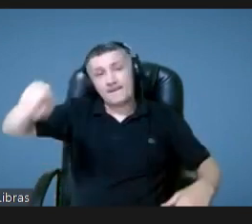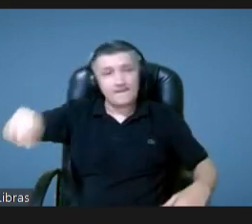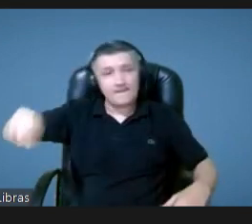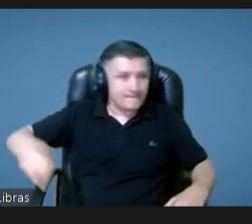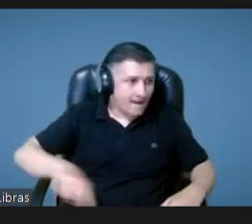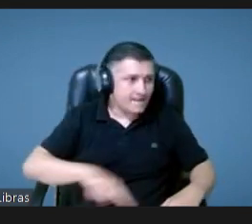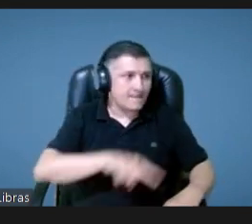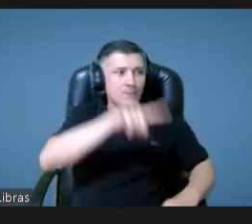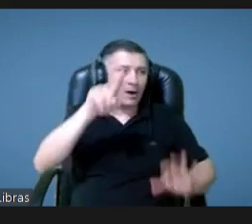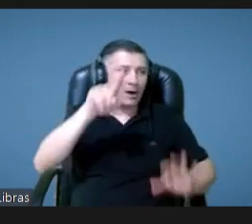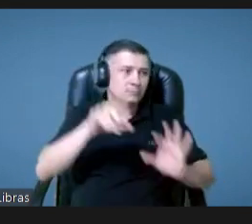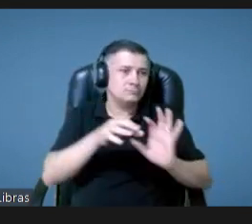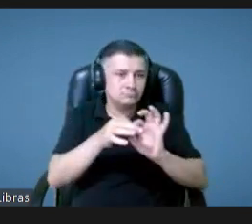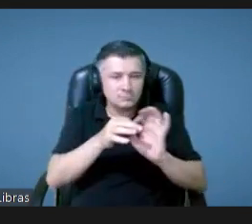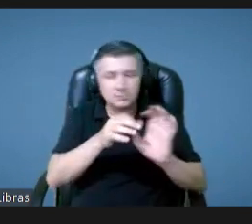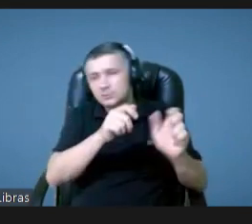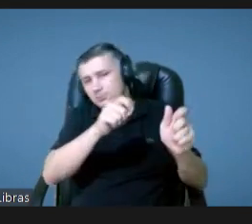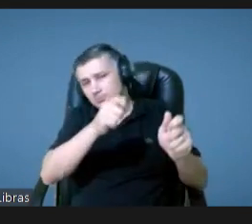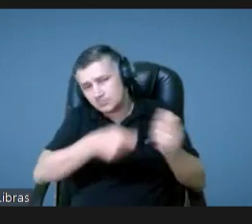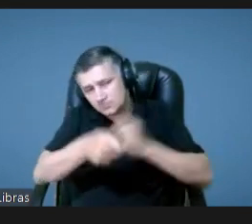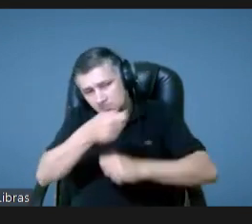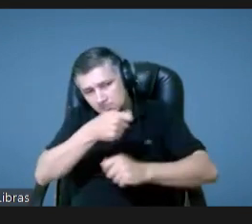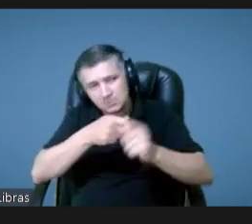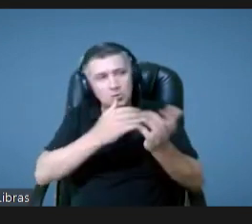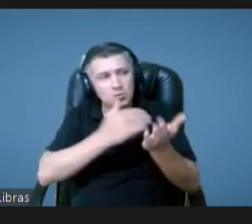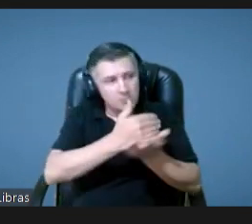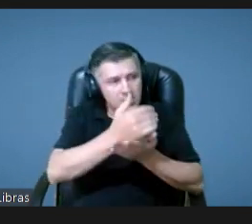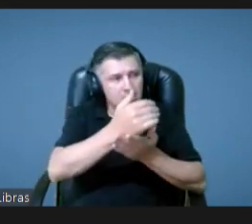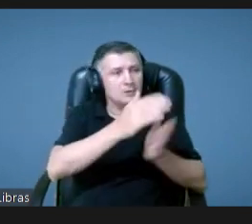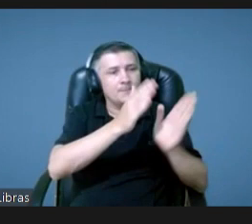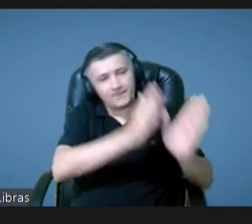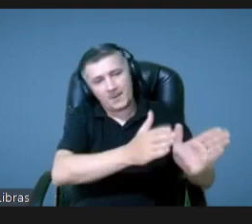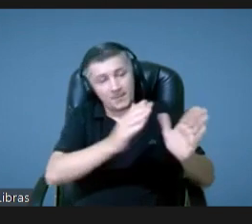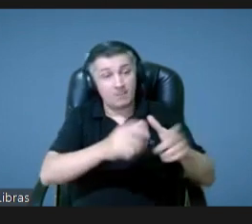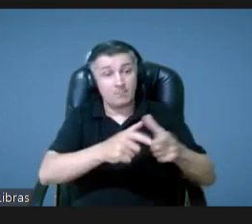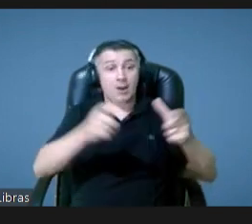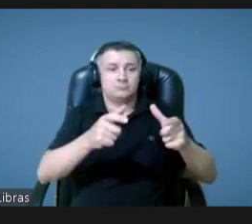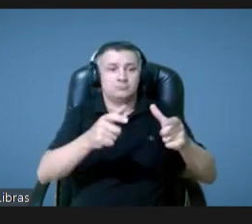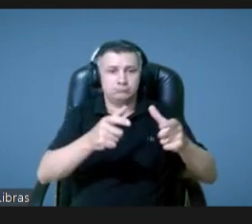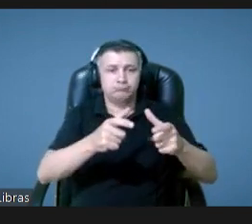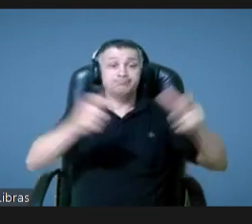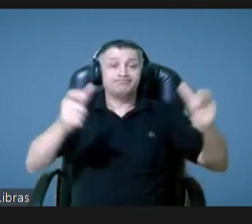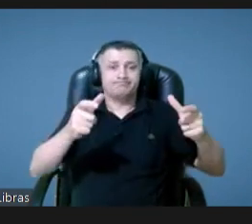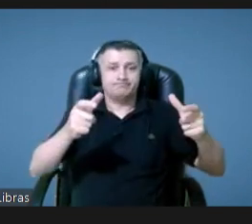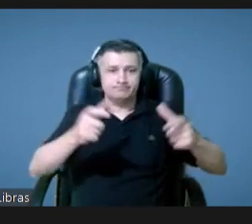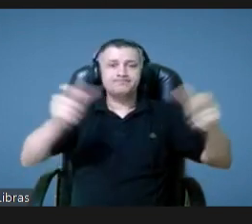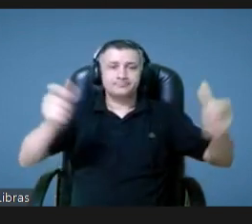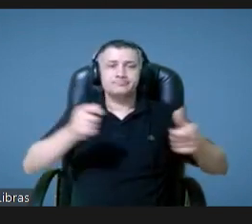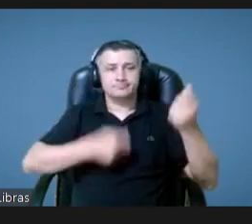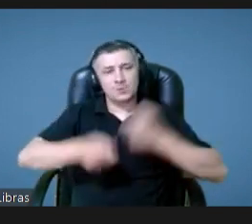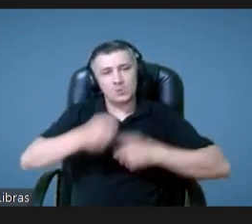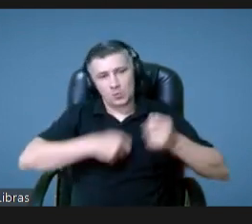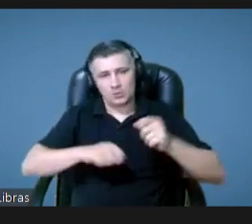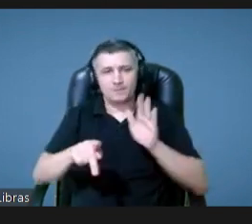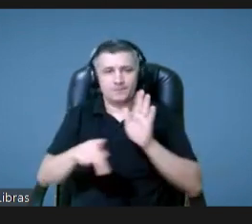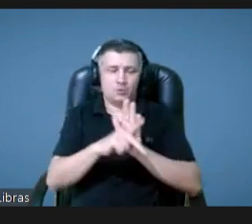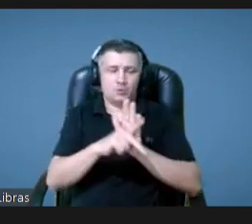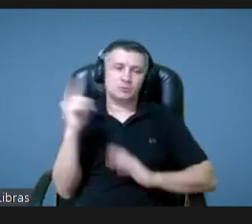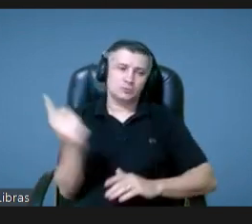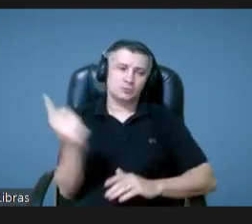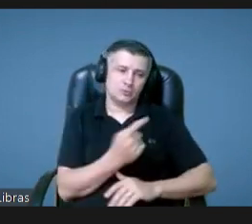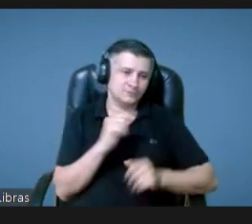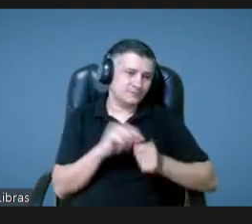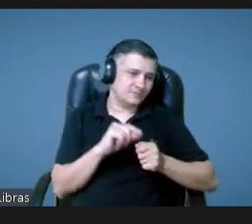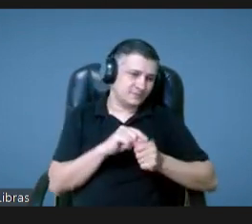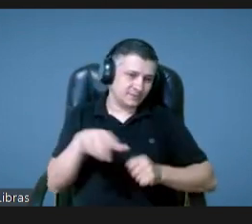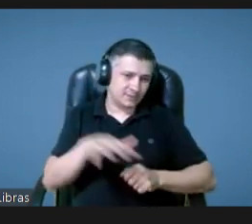certain way, this is a cycle that we go through whenever there is